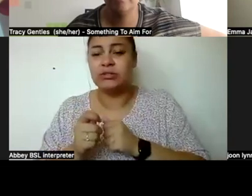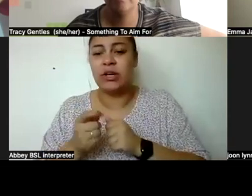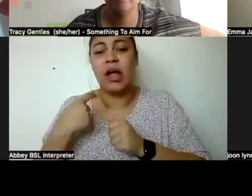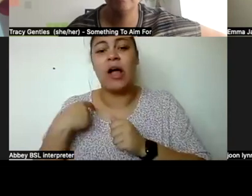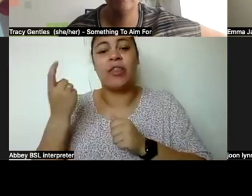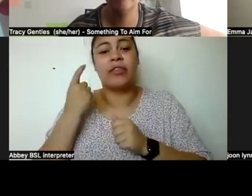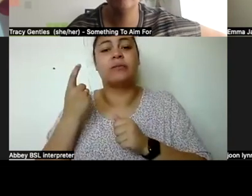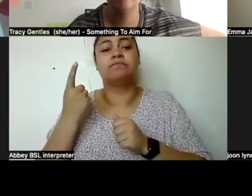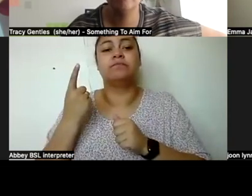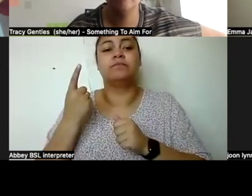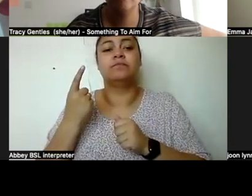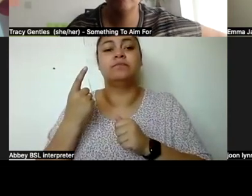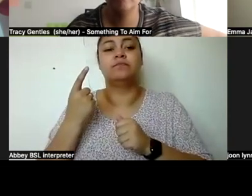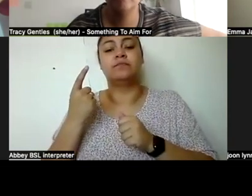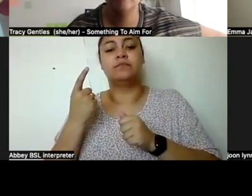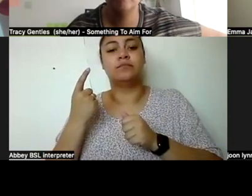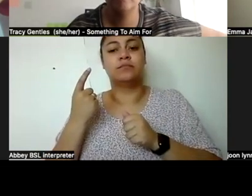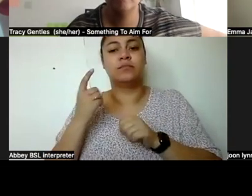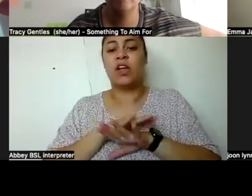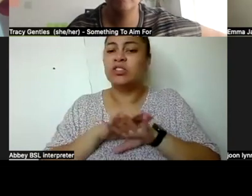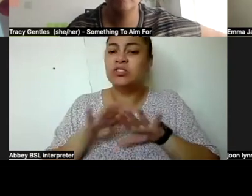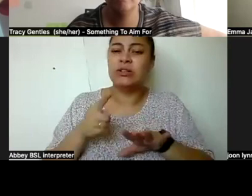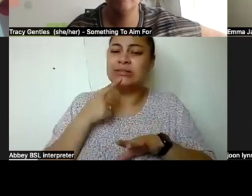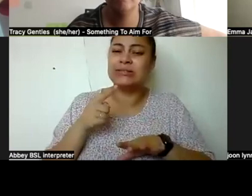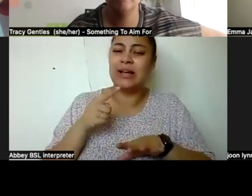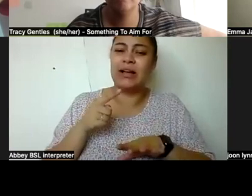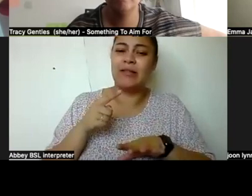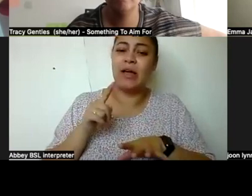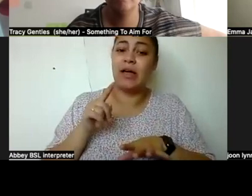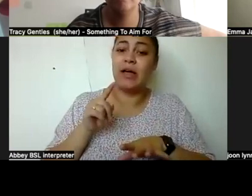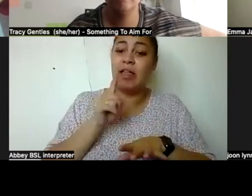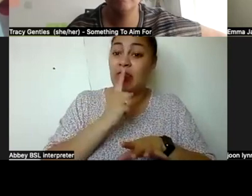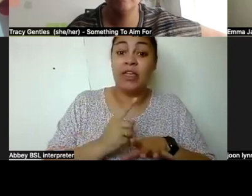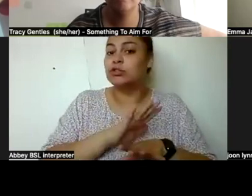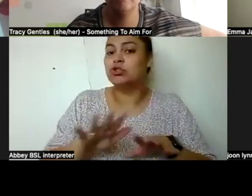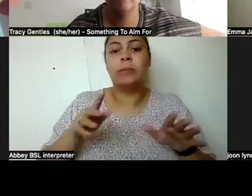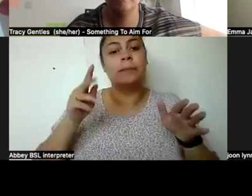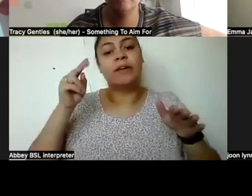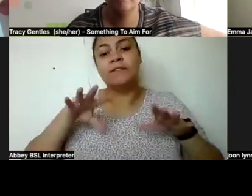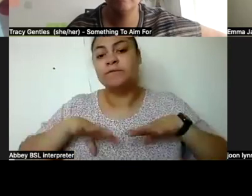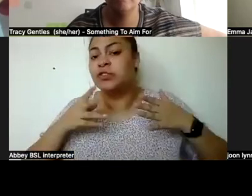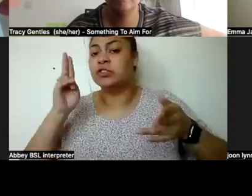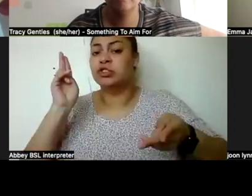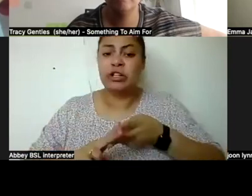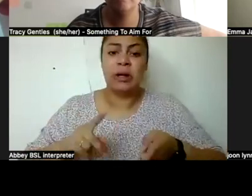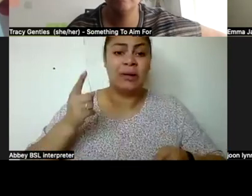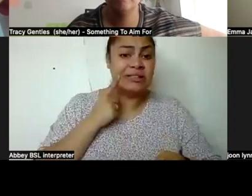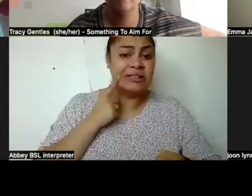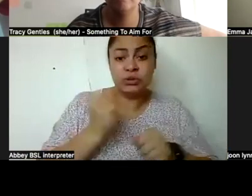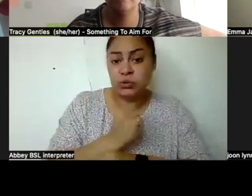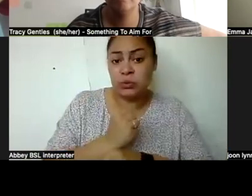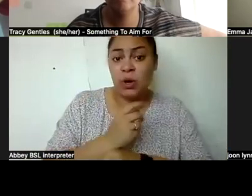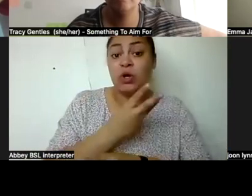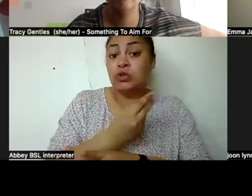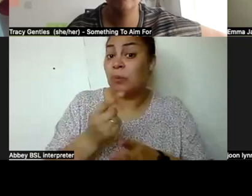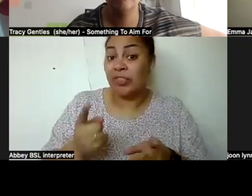think it's not to say that things shouldn't be free, cheap, or easy to do, because some things